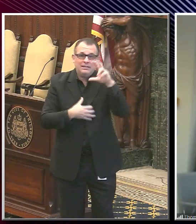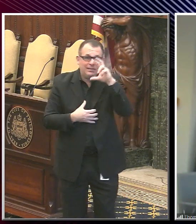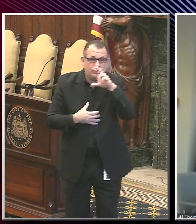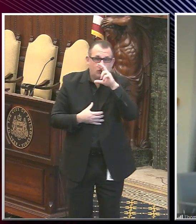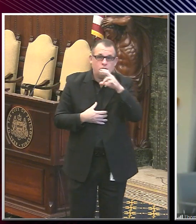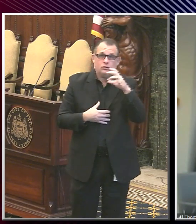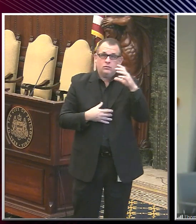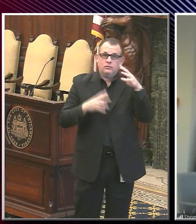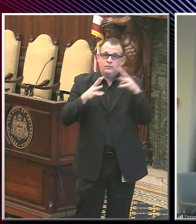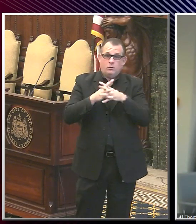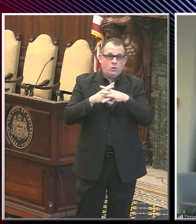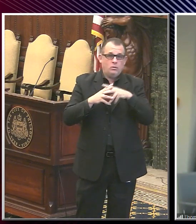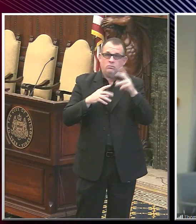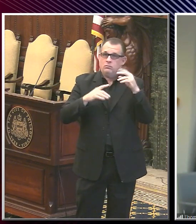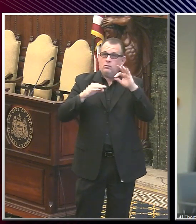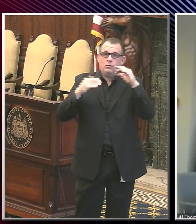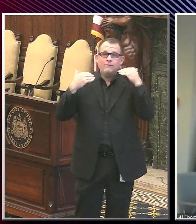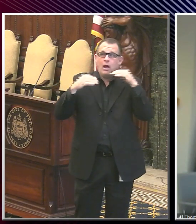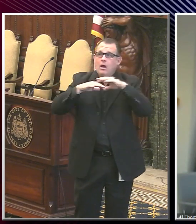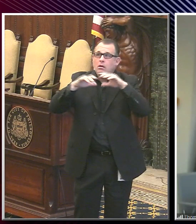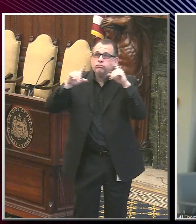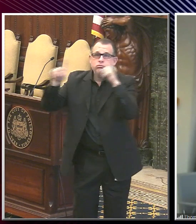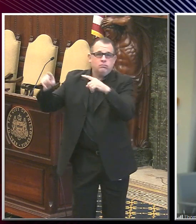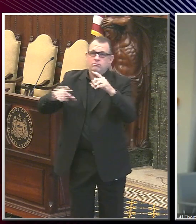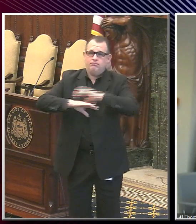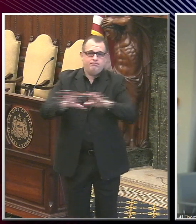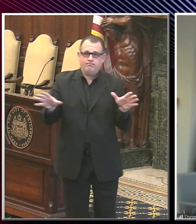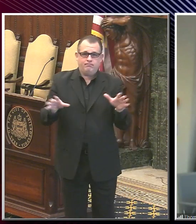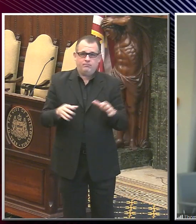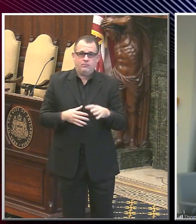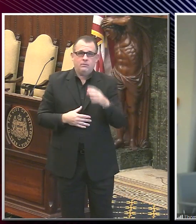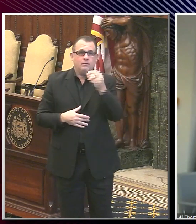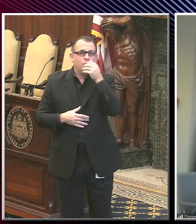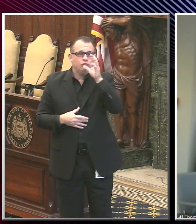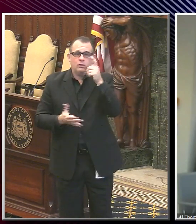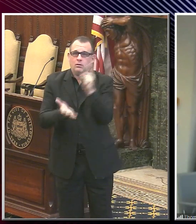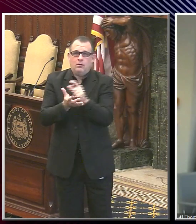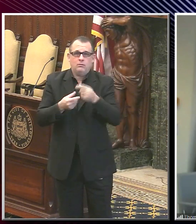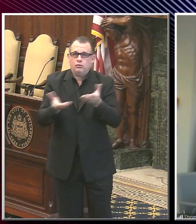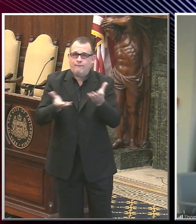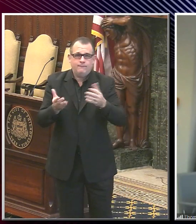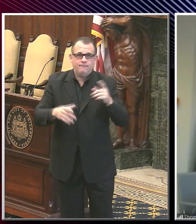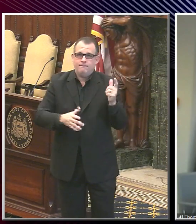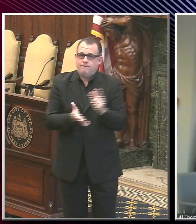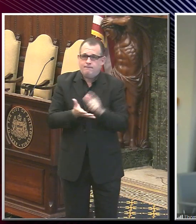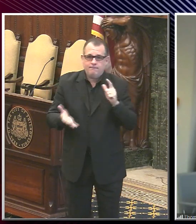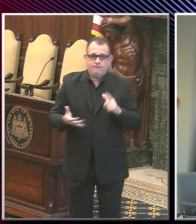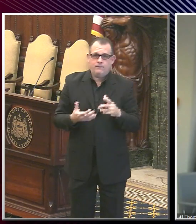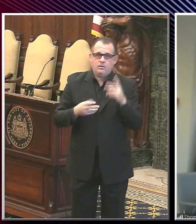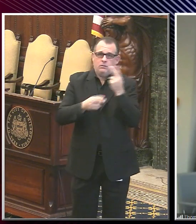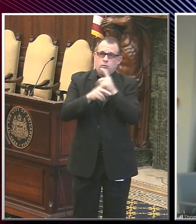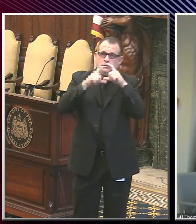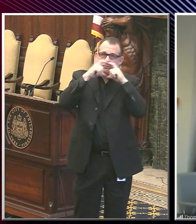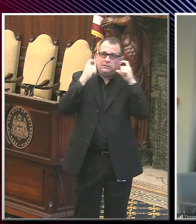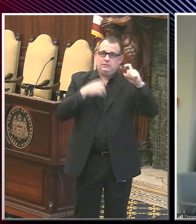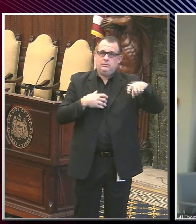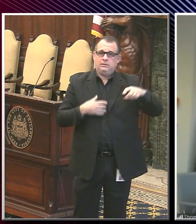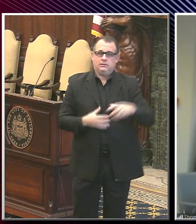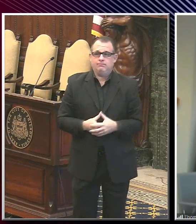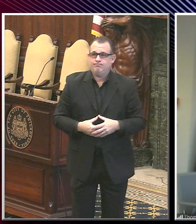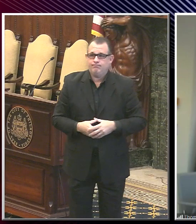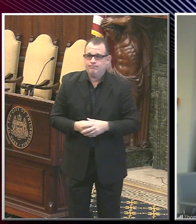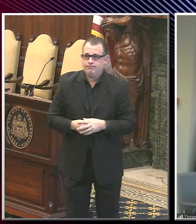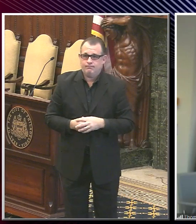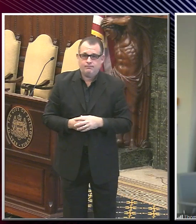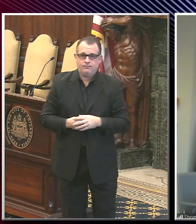gatherings, no food and beverages can be served so that we can ensure that people can and will wear masks. We'll also